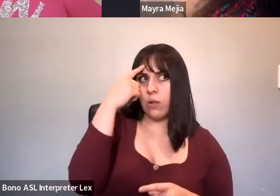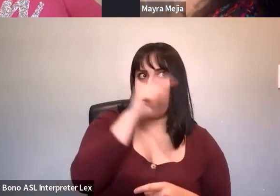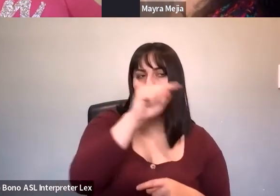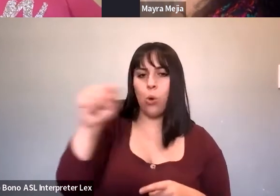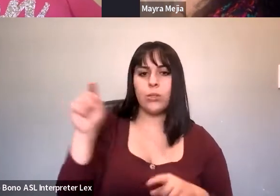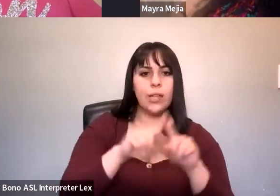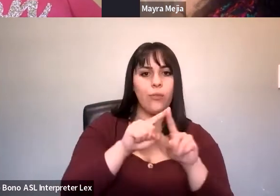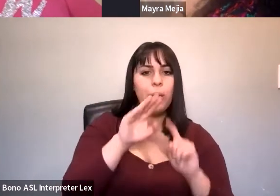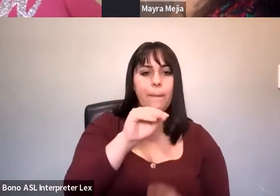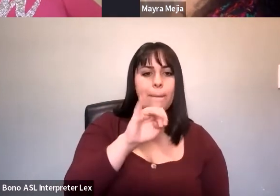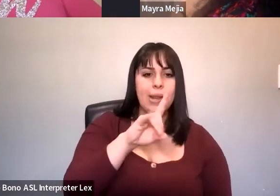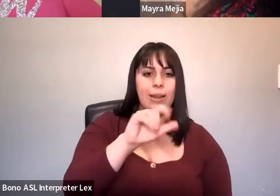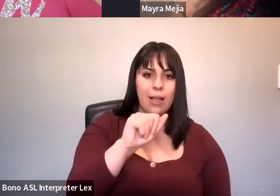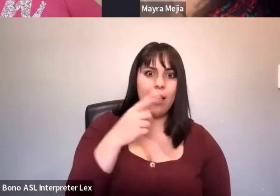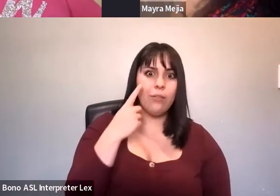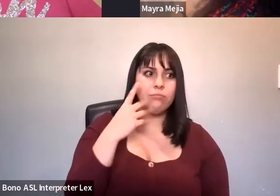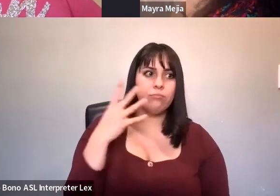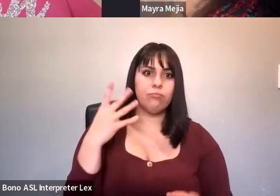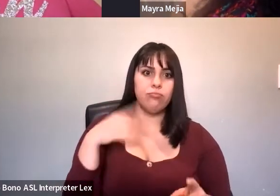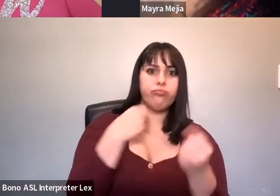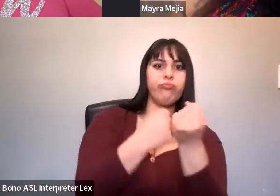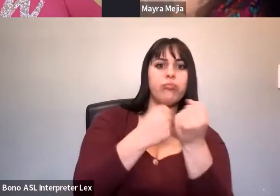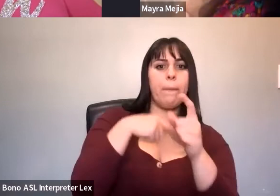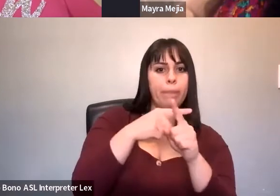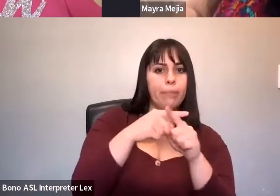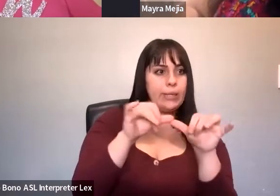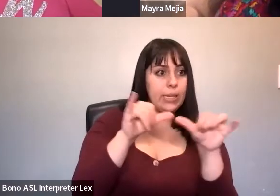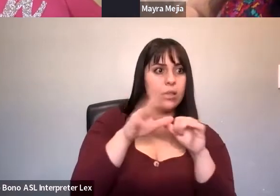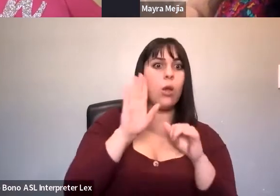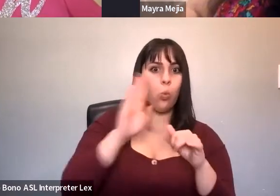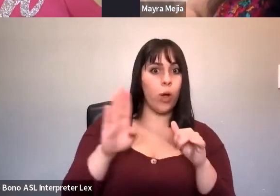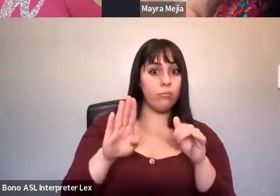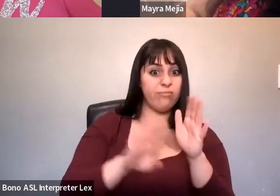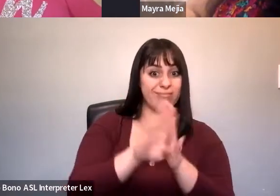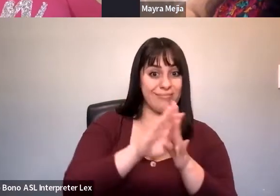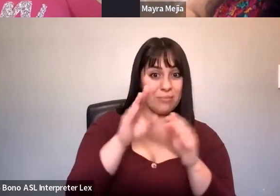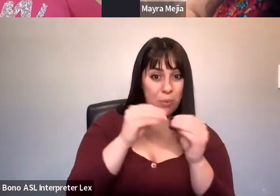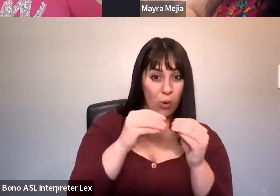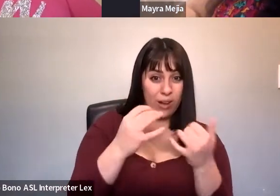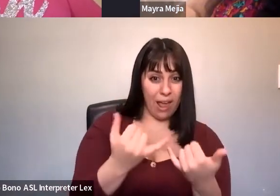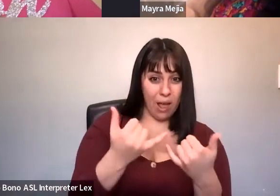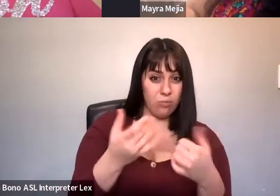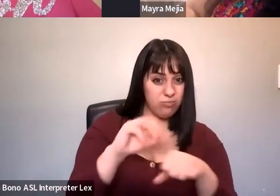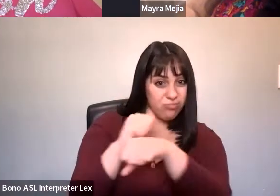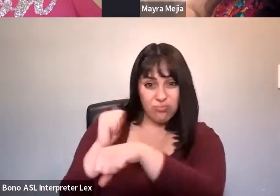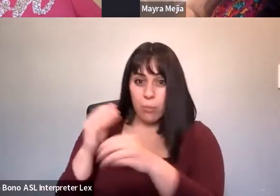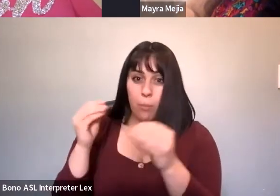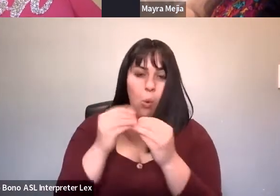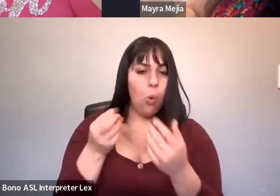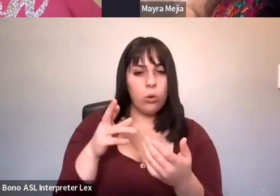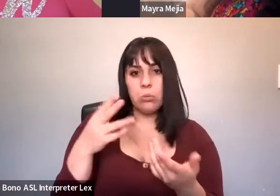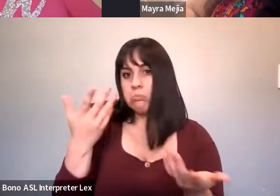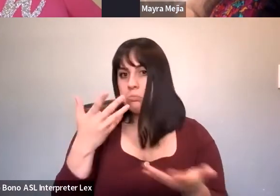focus our efforts more on getting mainstream media, to see us more? Or do we do both? What are your thoughts on